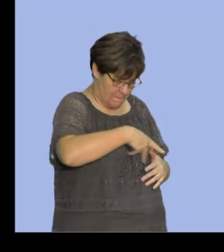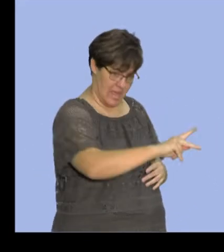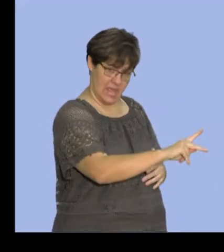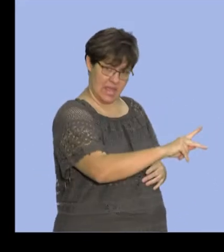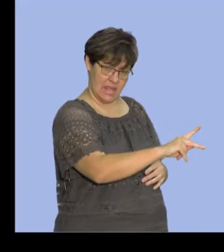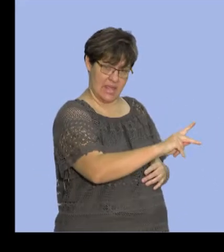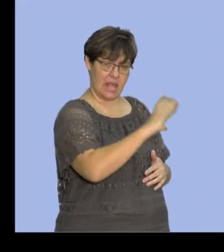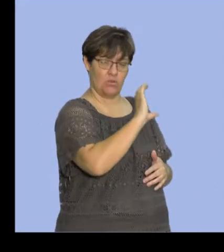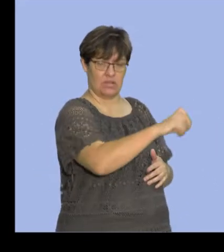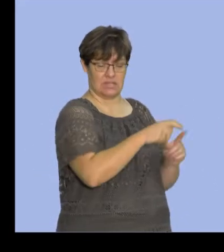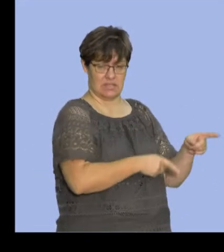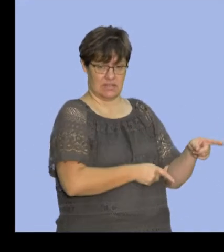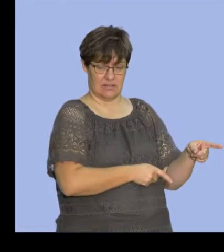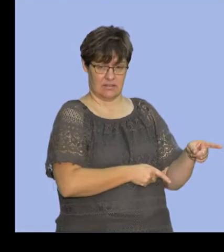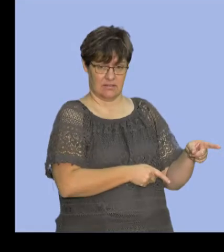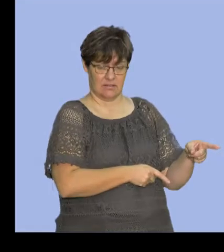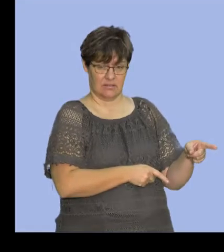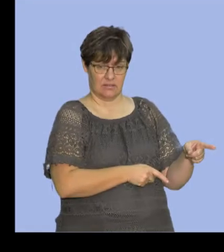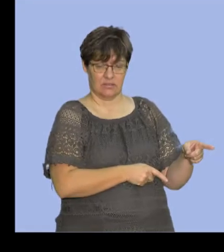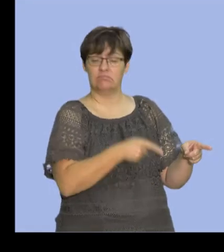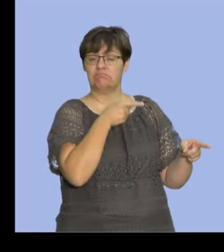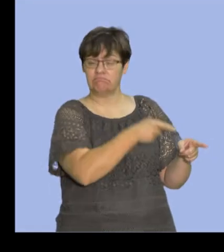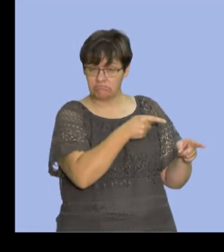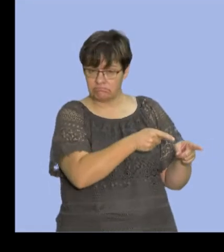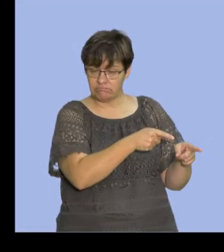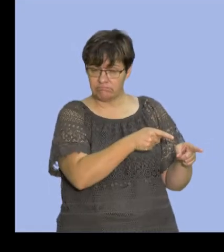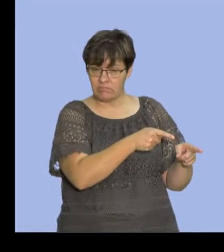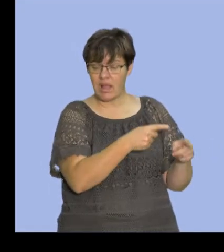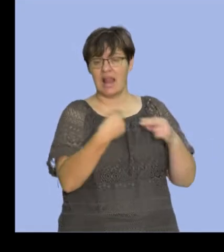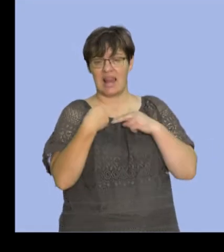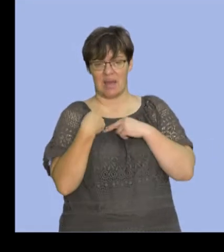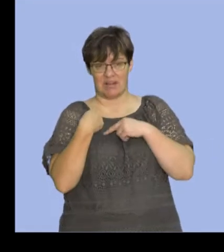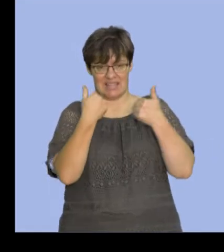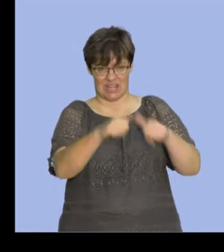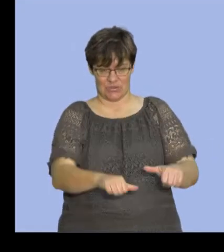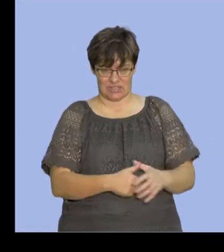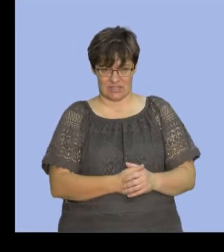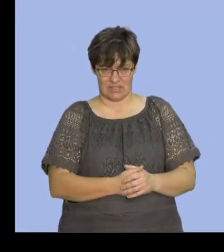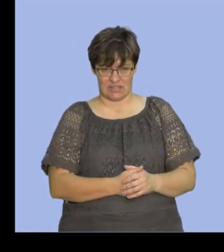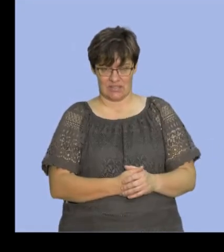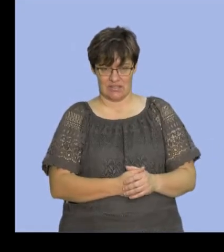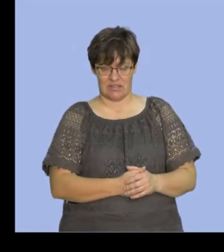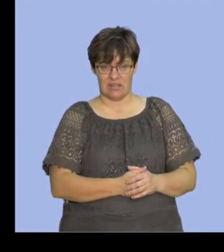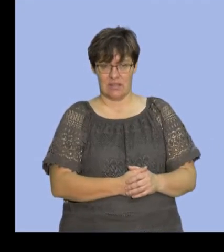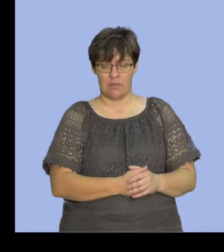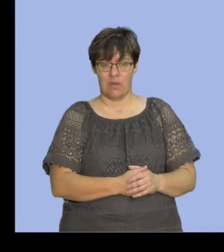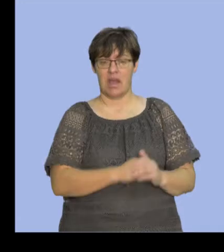your creditors. Obviously, the creditors being a liability account, it's decreasing in value. So